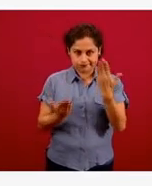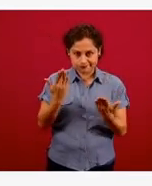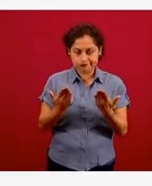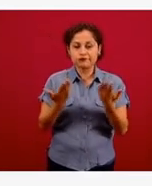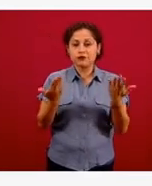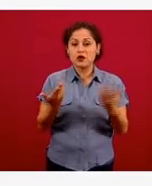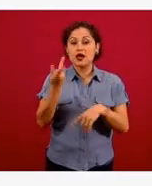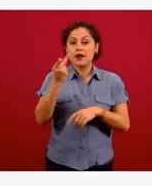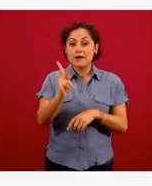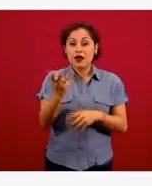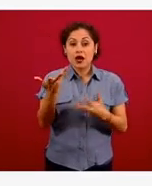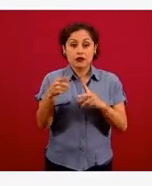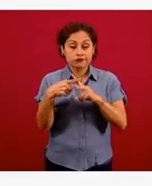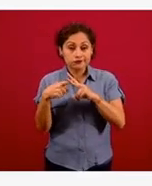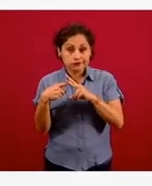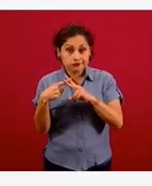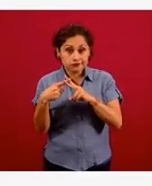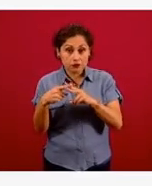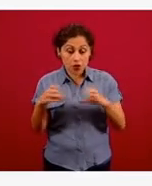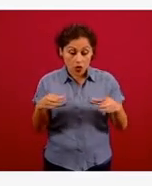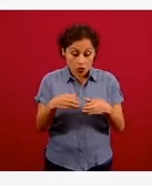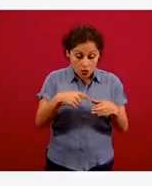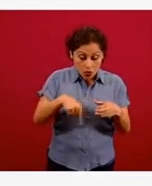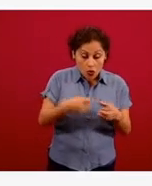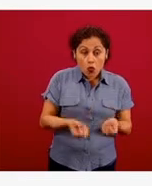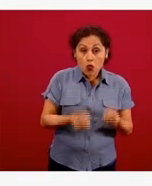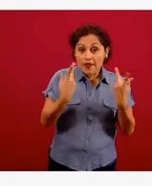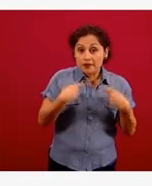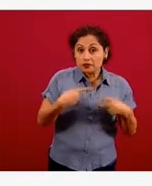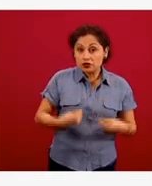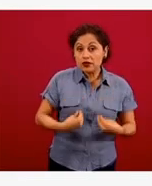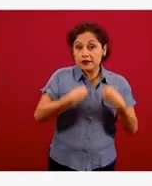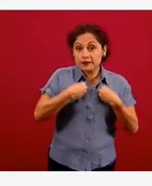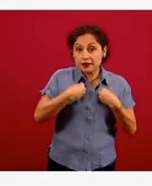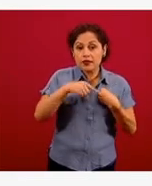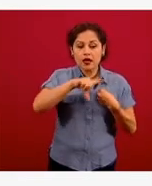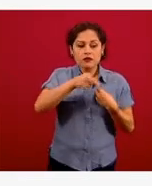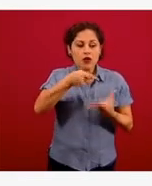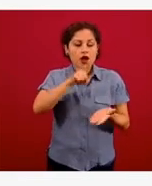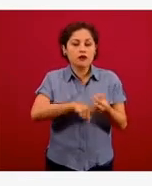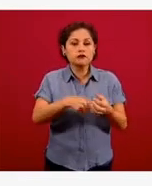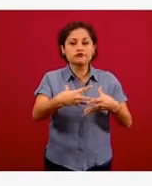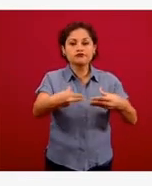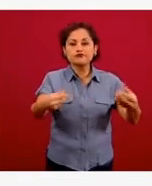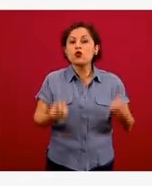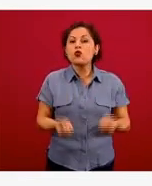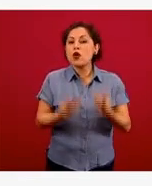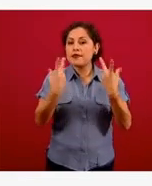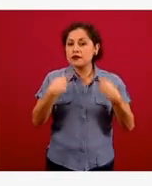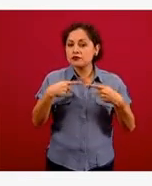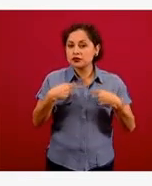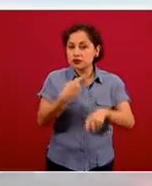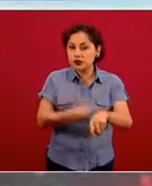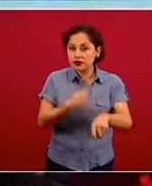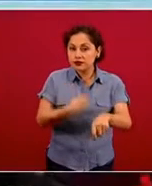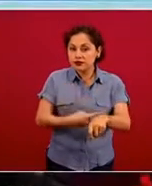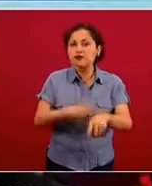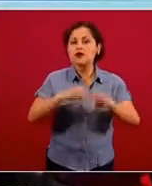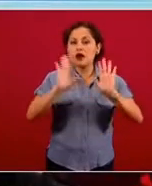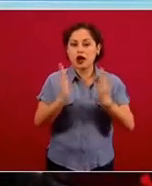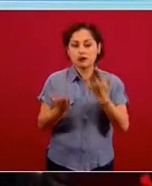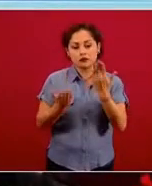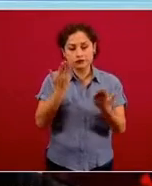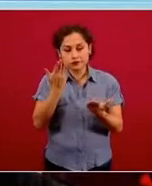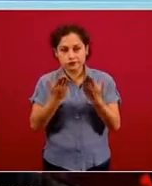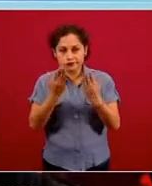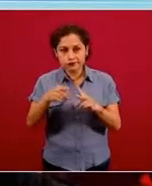total numbers of two states because they have different populations. But if we do the calculation and then we have the incidence rate